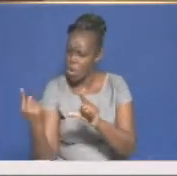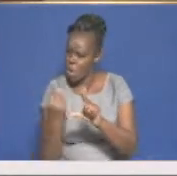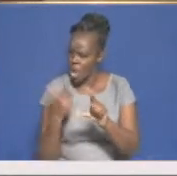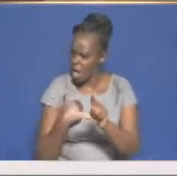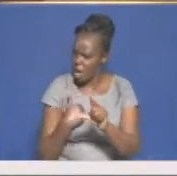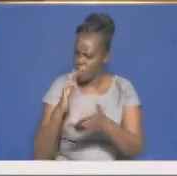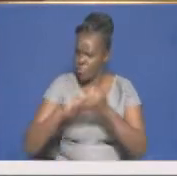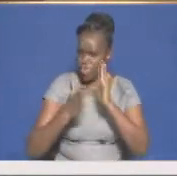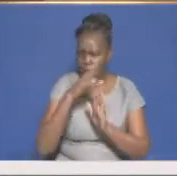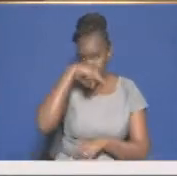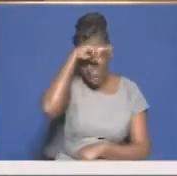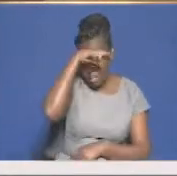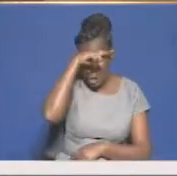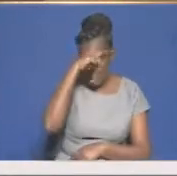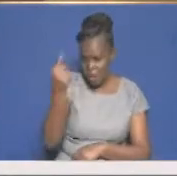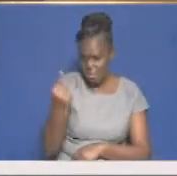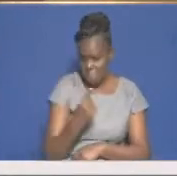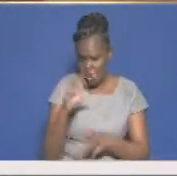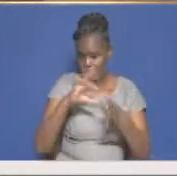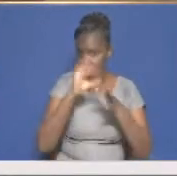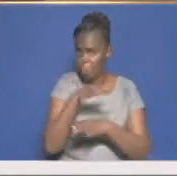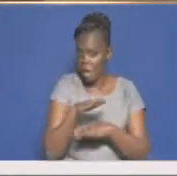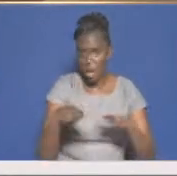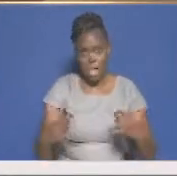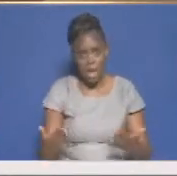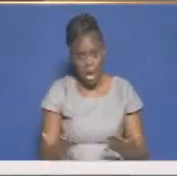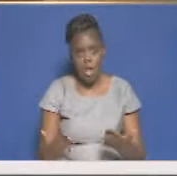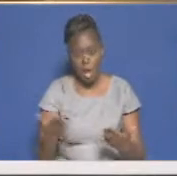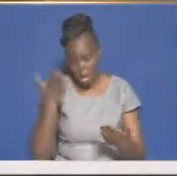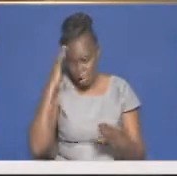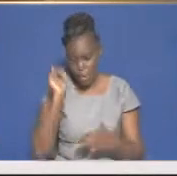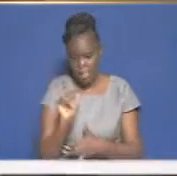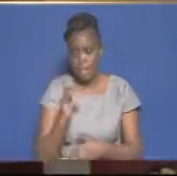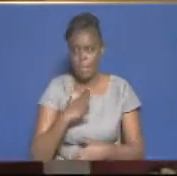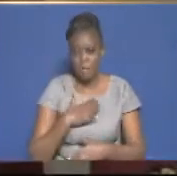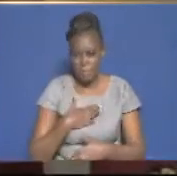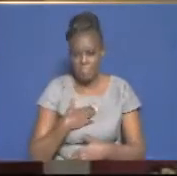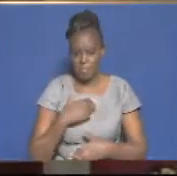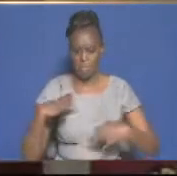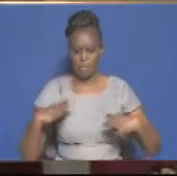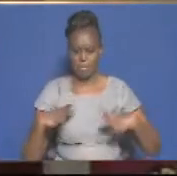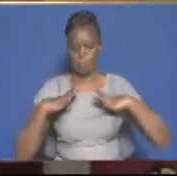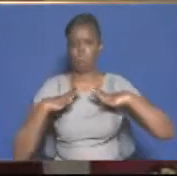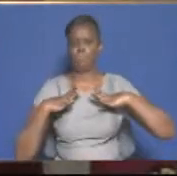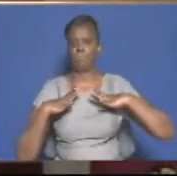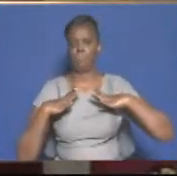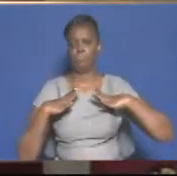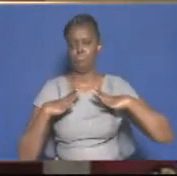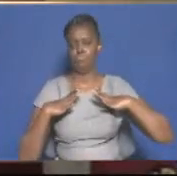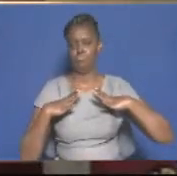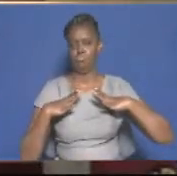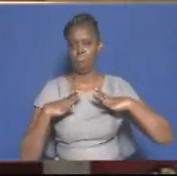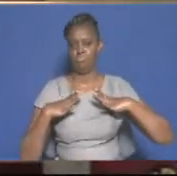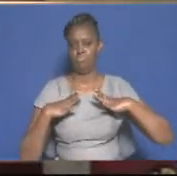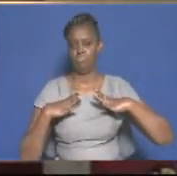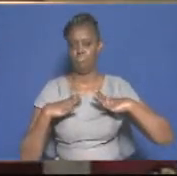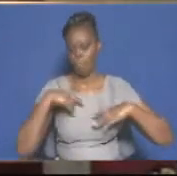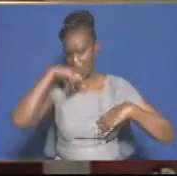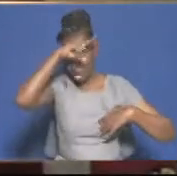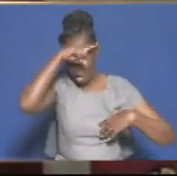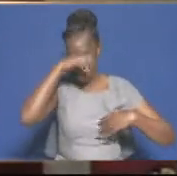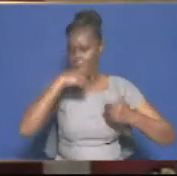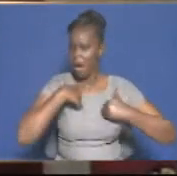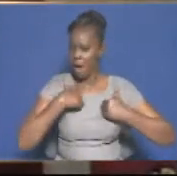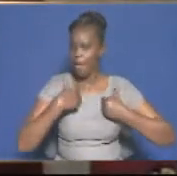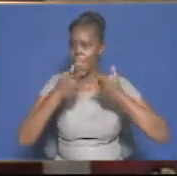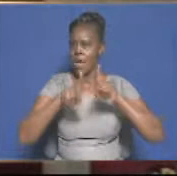without a degree, Mr. Speaker. Mr. Speaker, you are aware that I am a very proud Ivy League graduate. I do